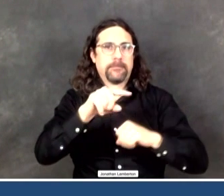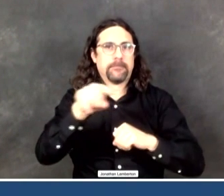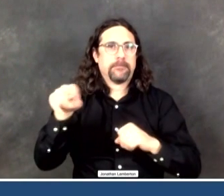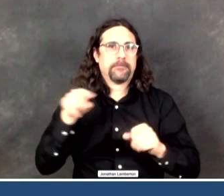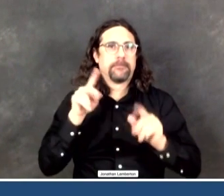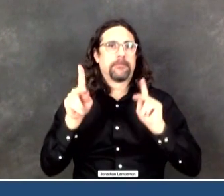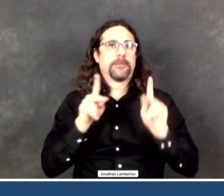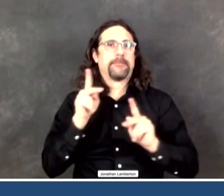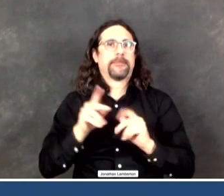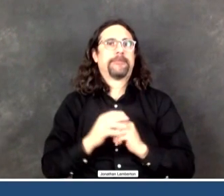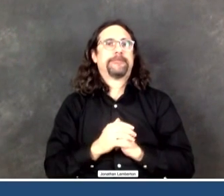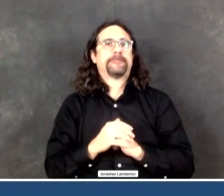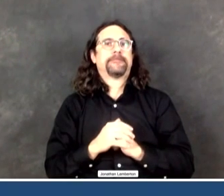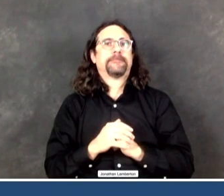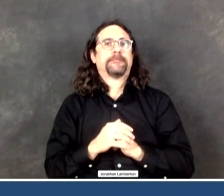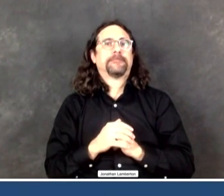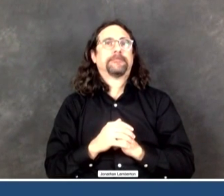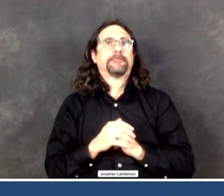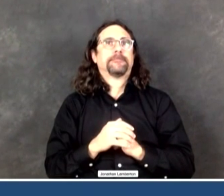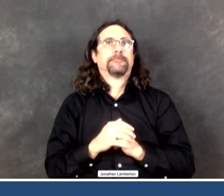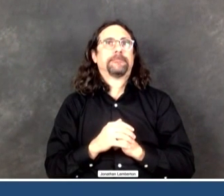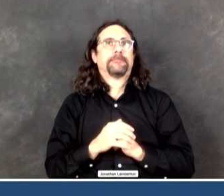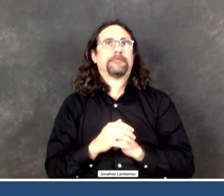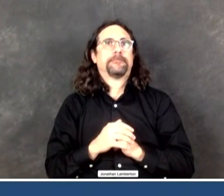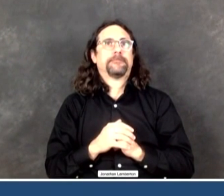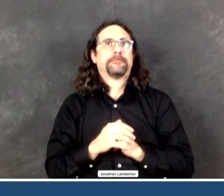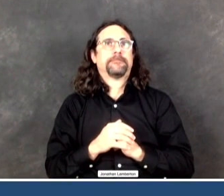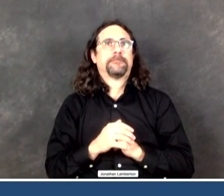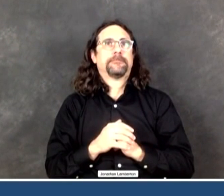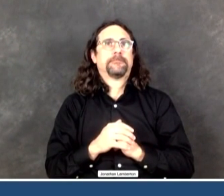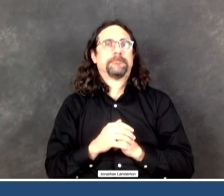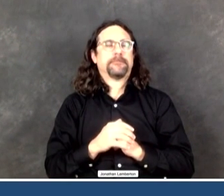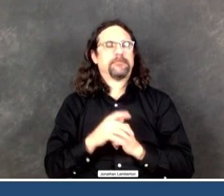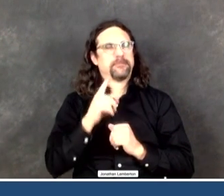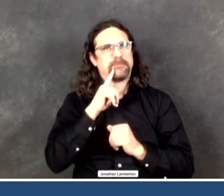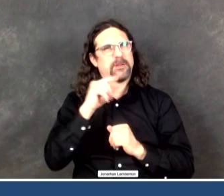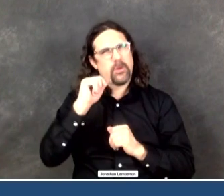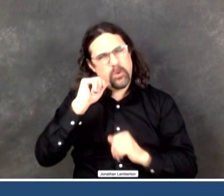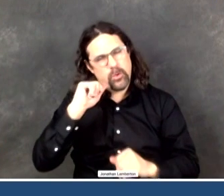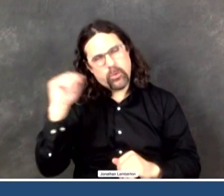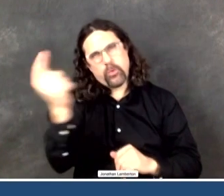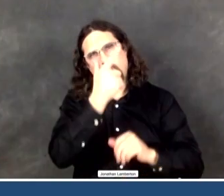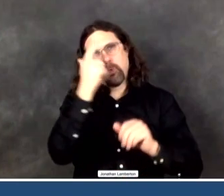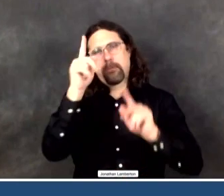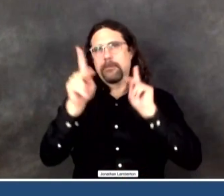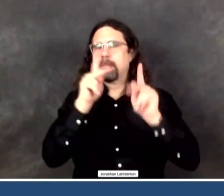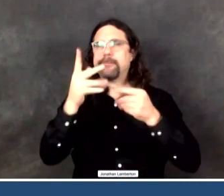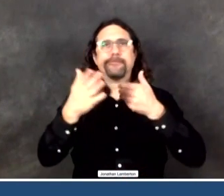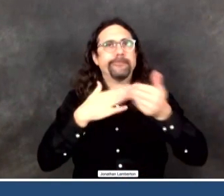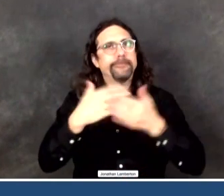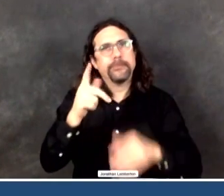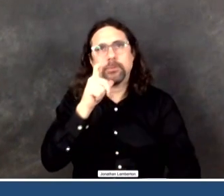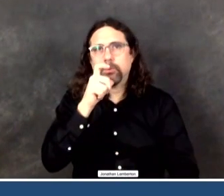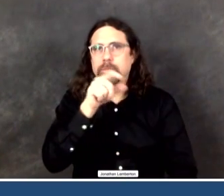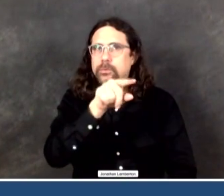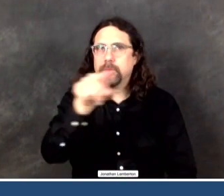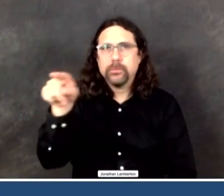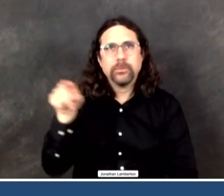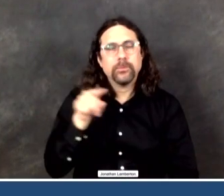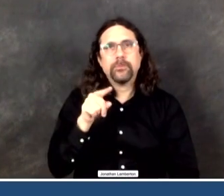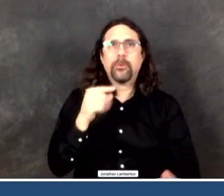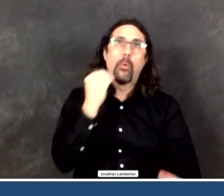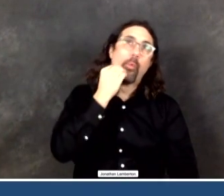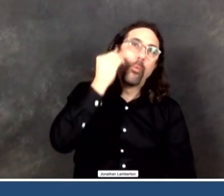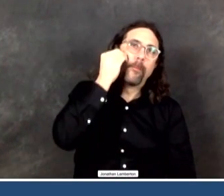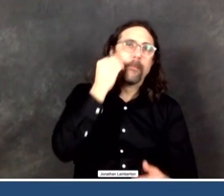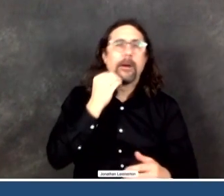from COVID-19. We also have to support the needs of homeless folks well beyond COVID-19. Folks who